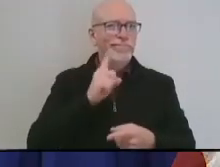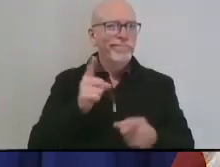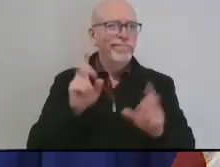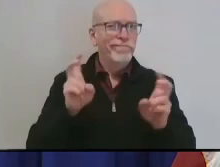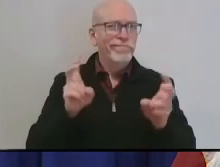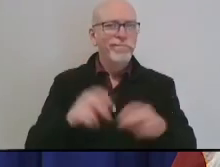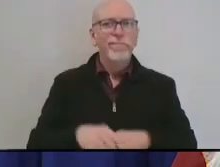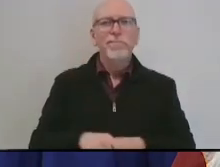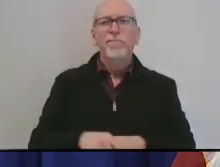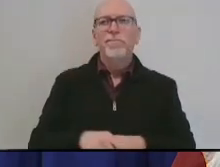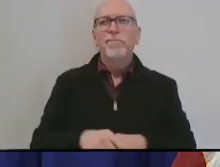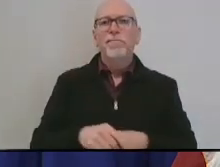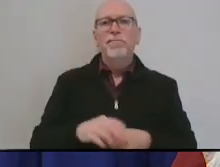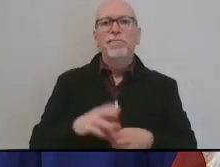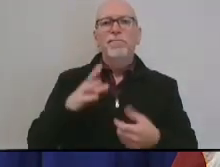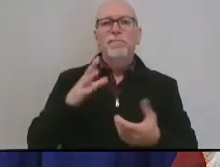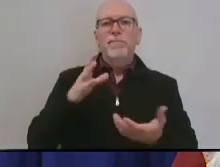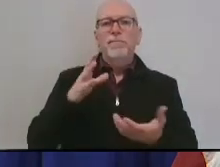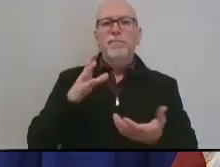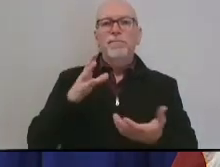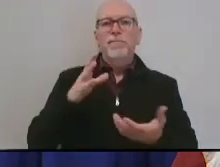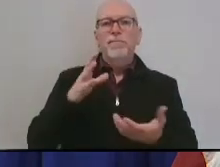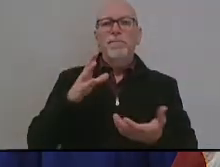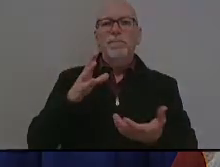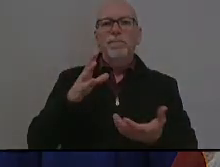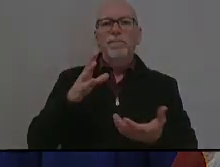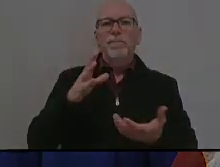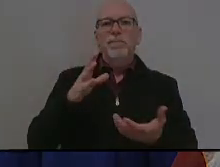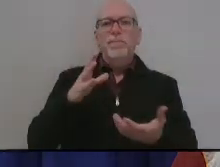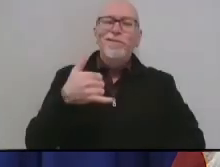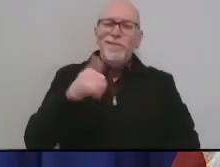This is not a mission accomplished moment